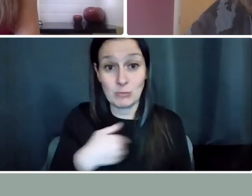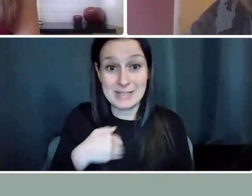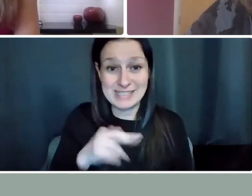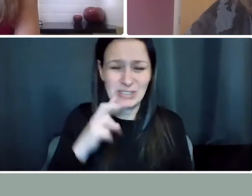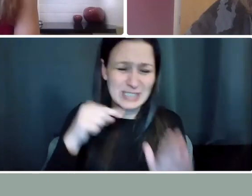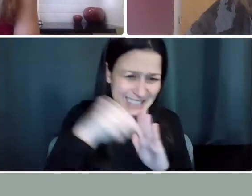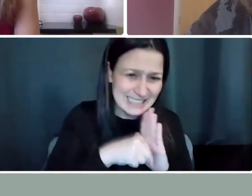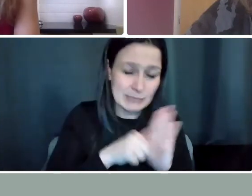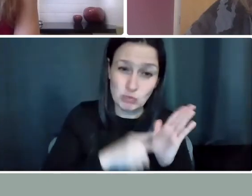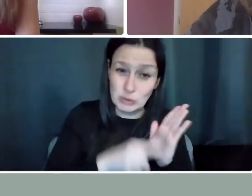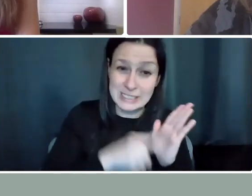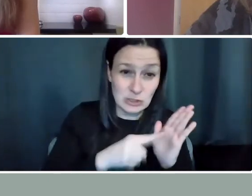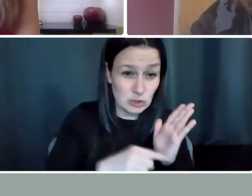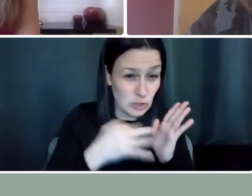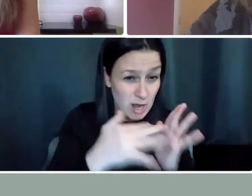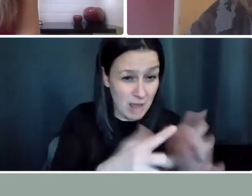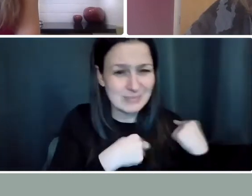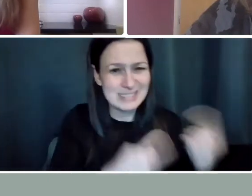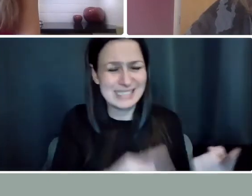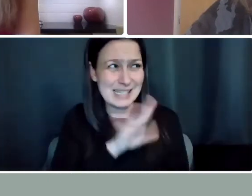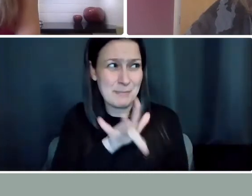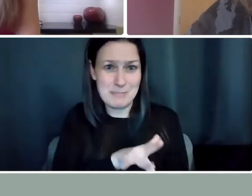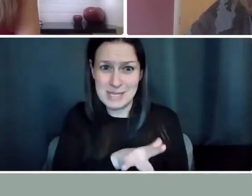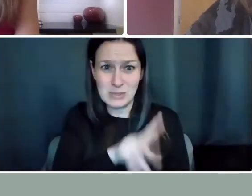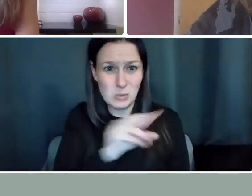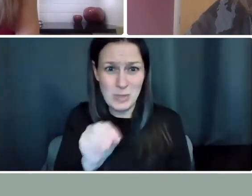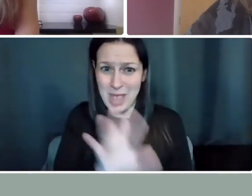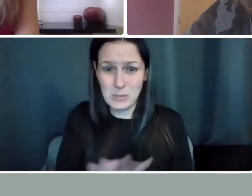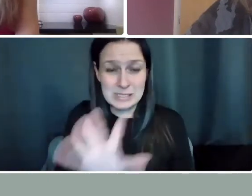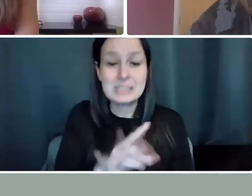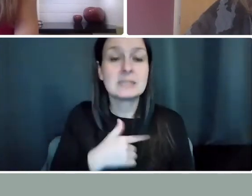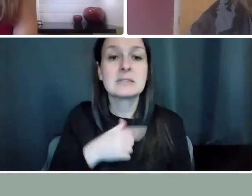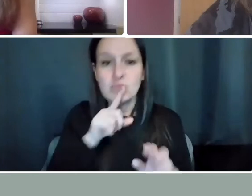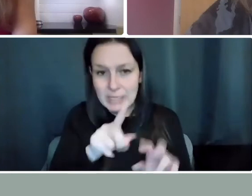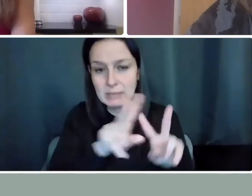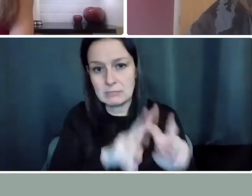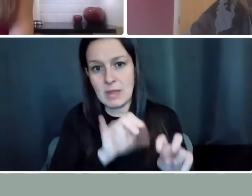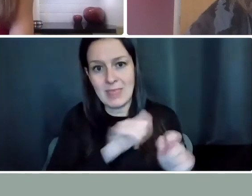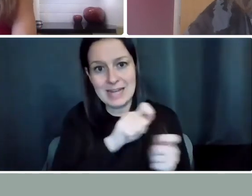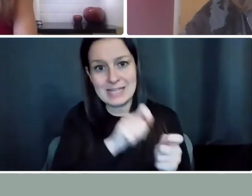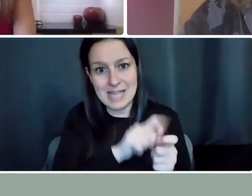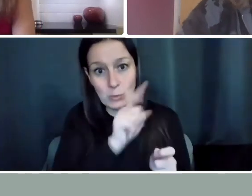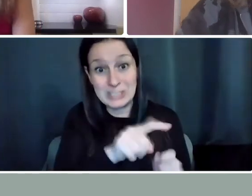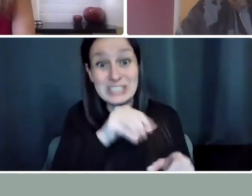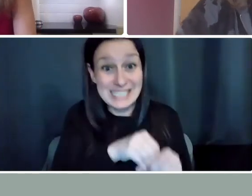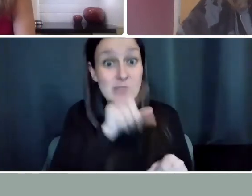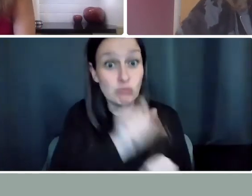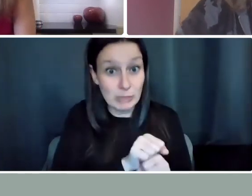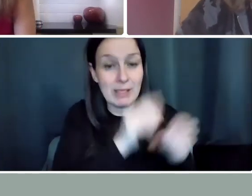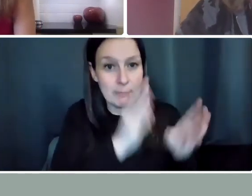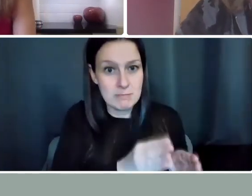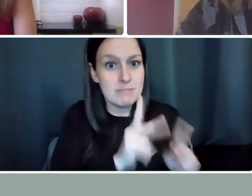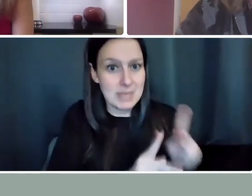research, since like the mid 2000s, looking at this exact question in people, in women